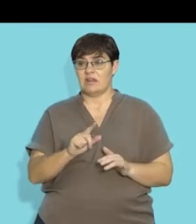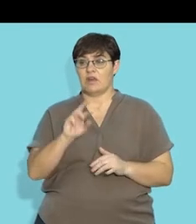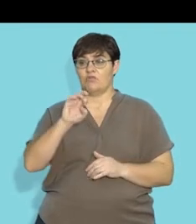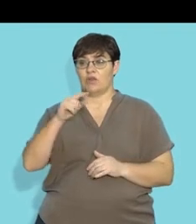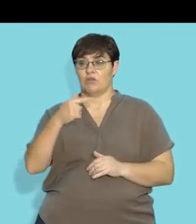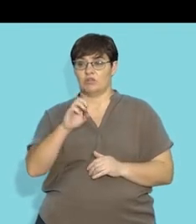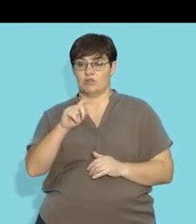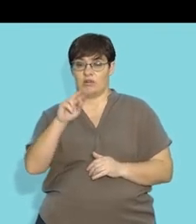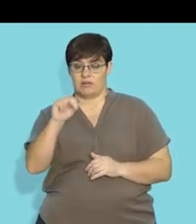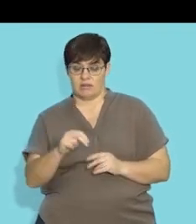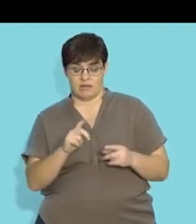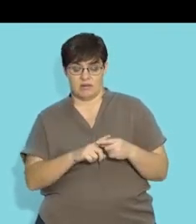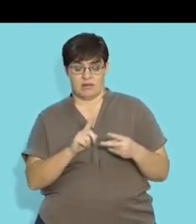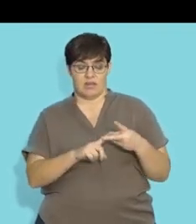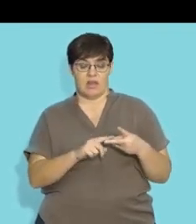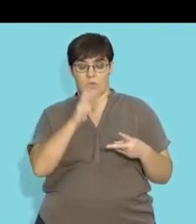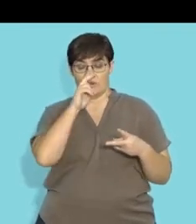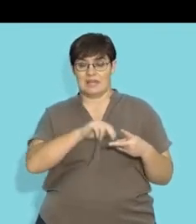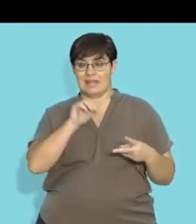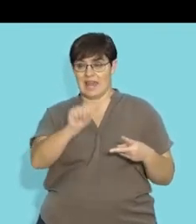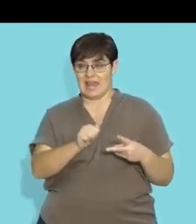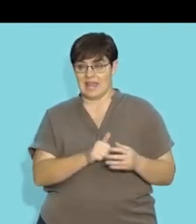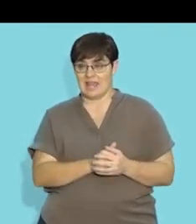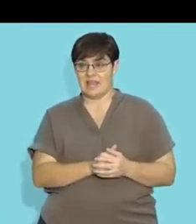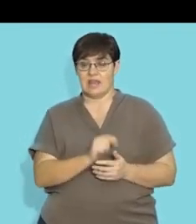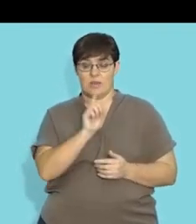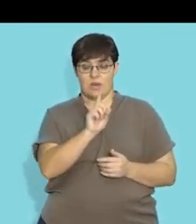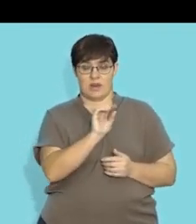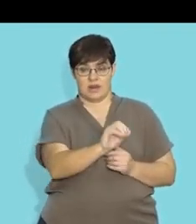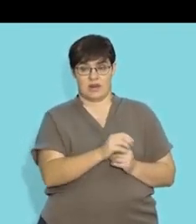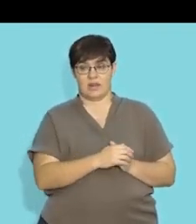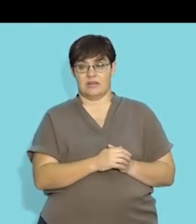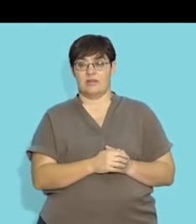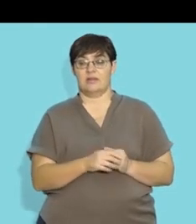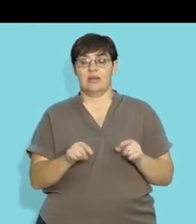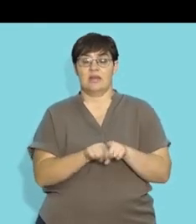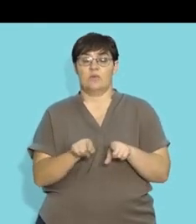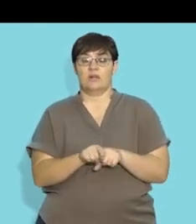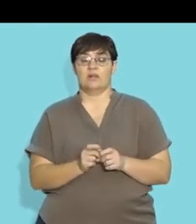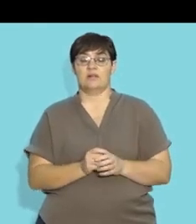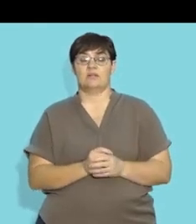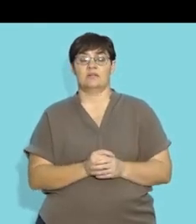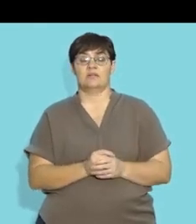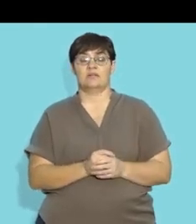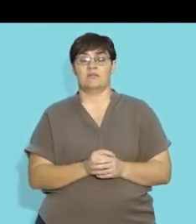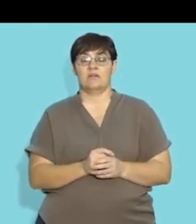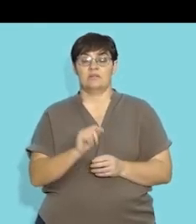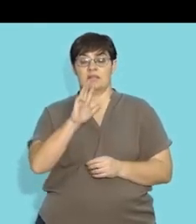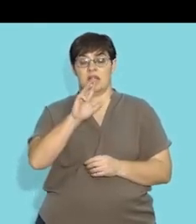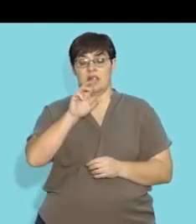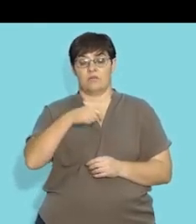for regression. We need the A value. For the A value, we put 1 equal. That's what we